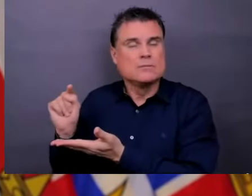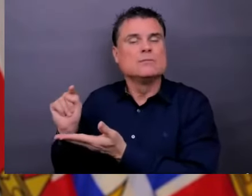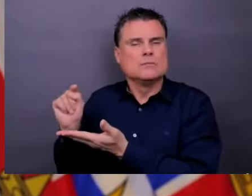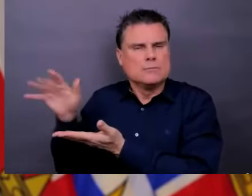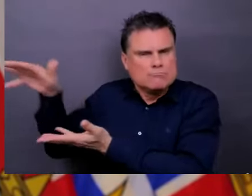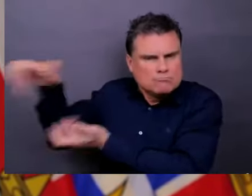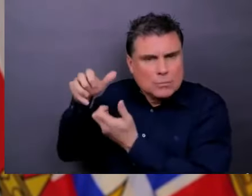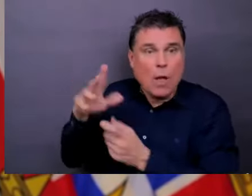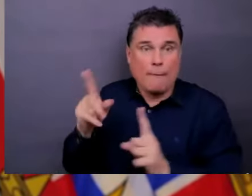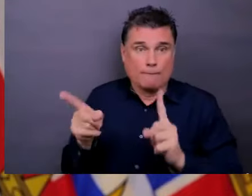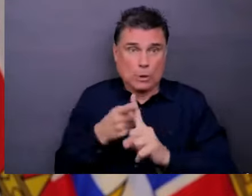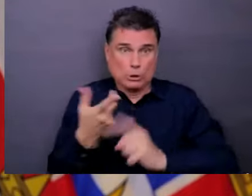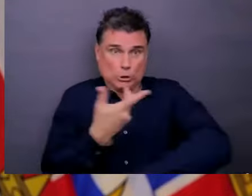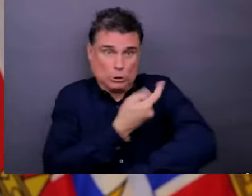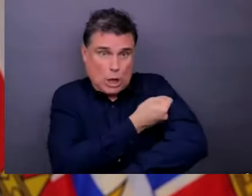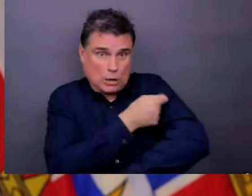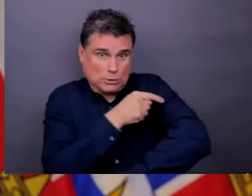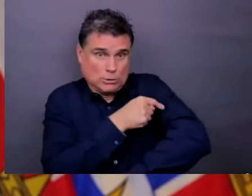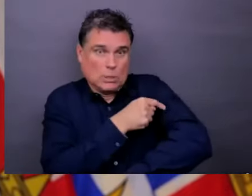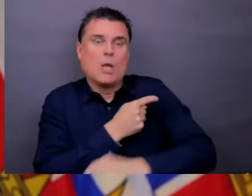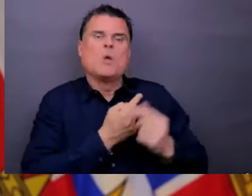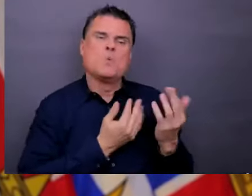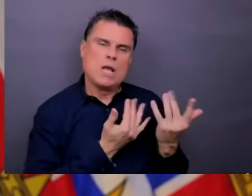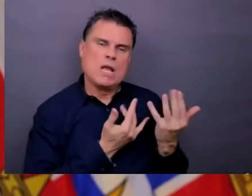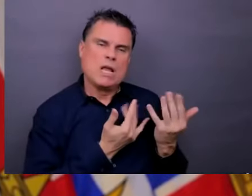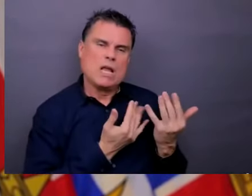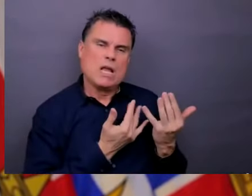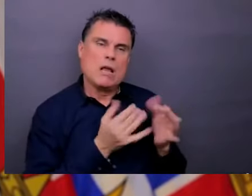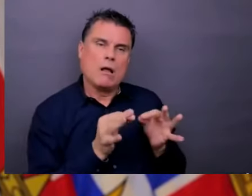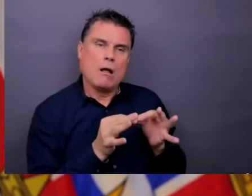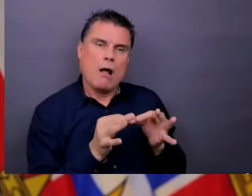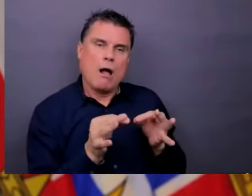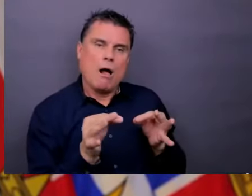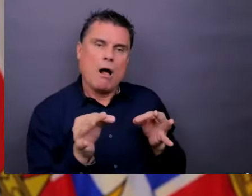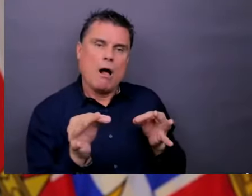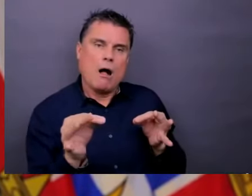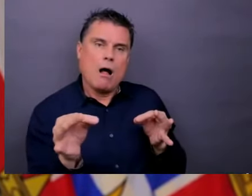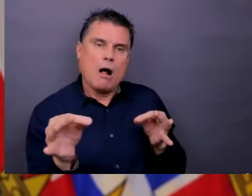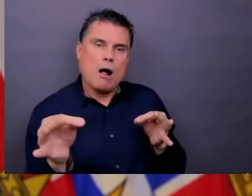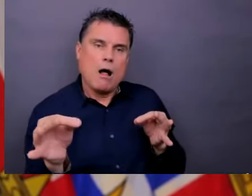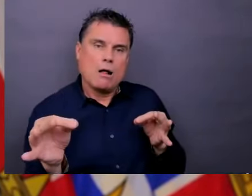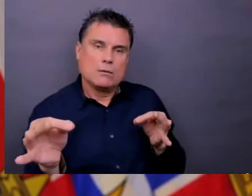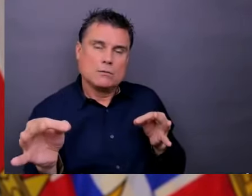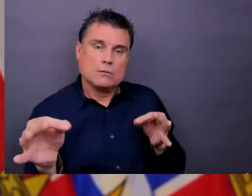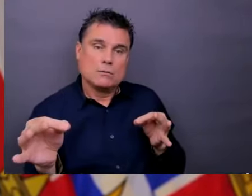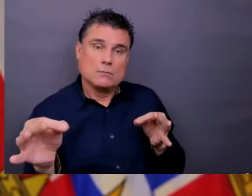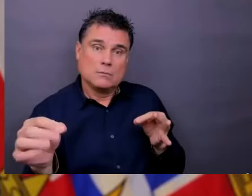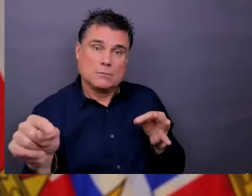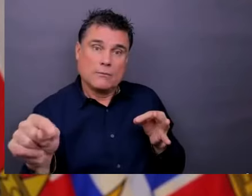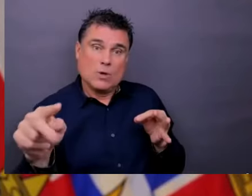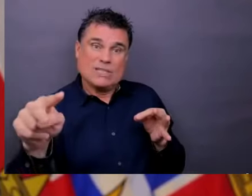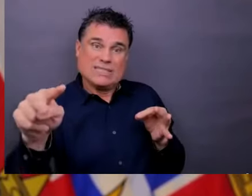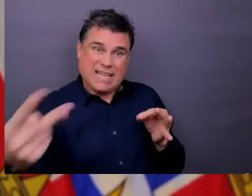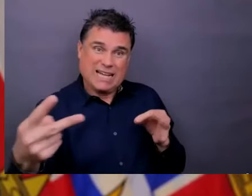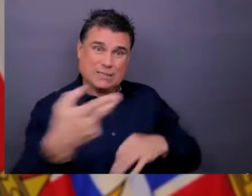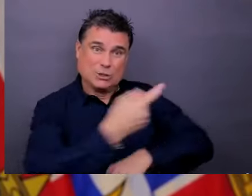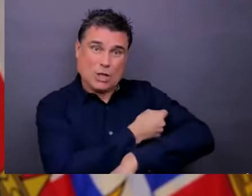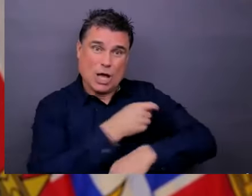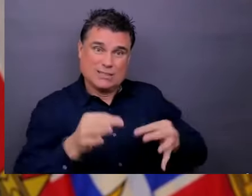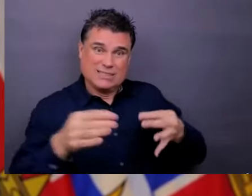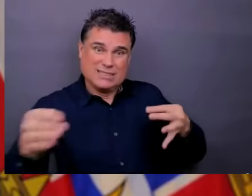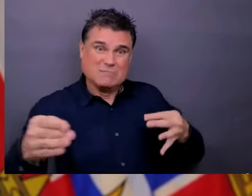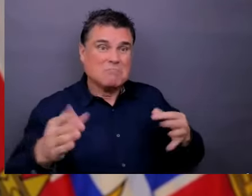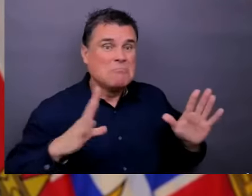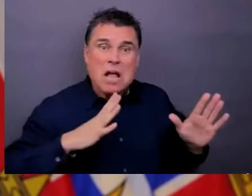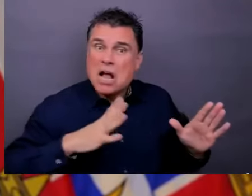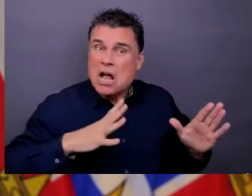weeks between the first, the priming dose of these vaccines, and the second dose, which is a booster dose, does not have